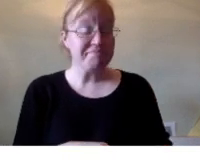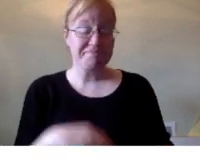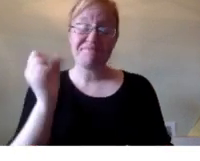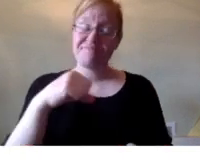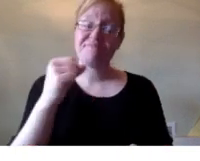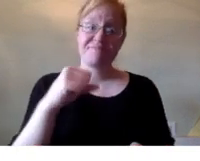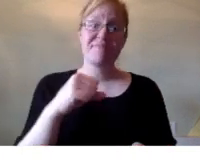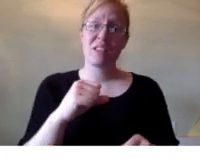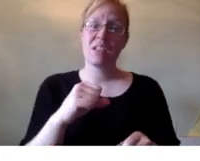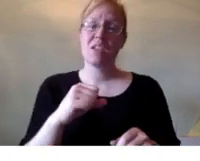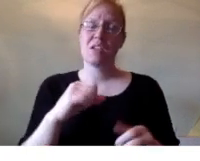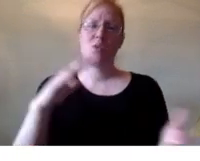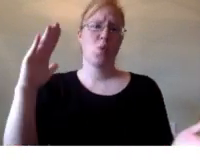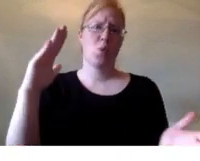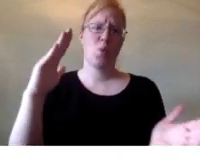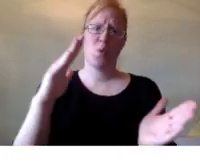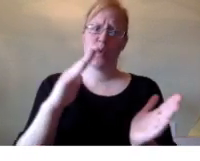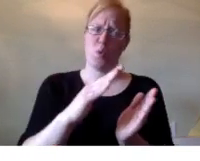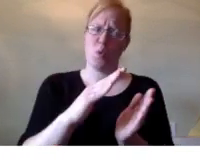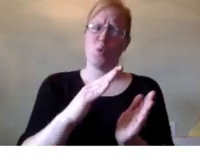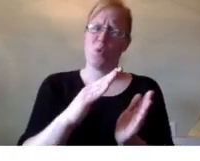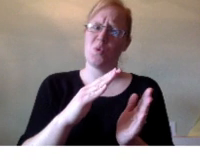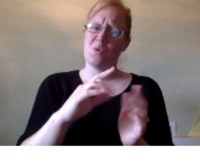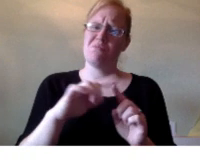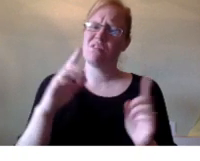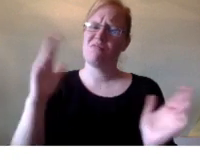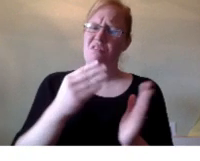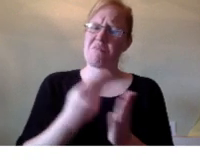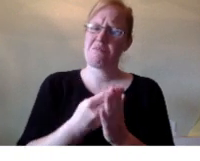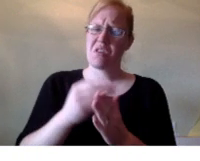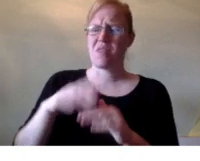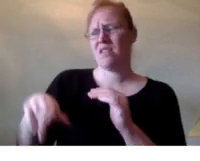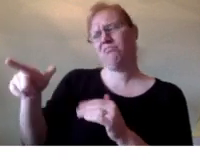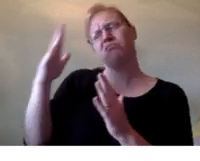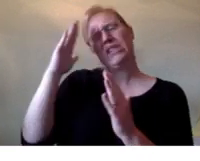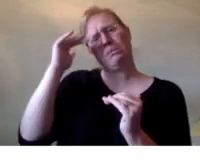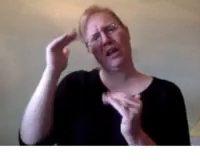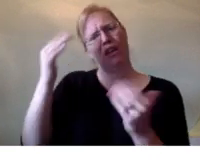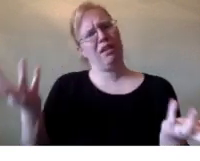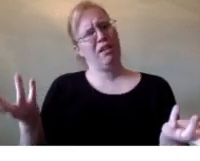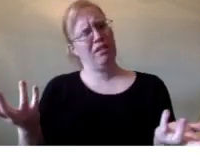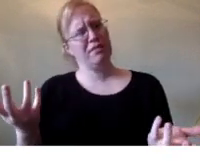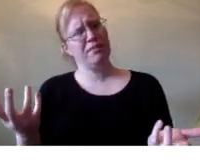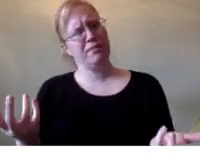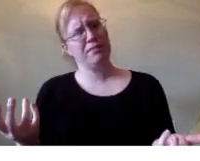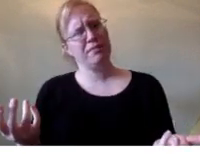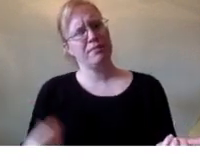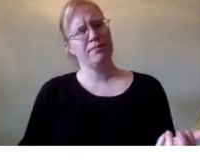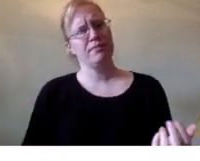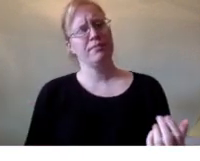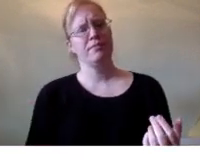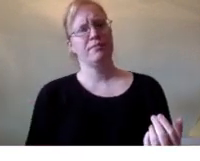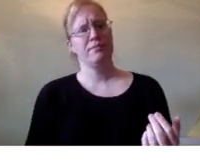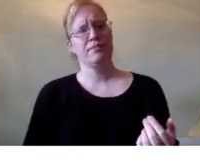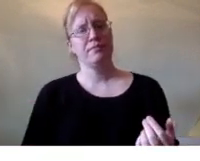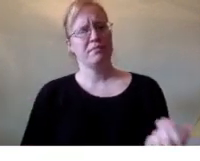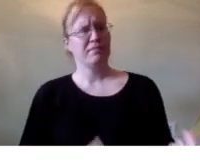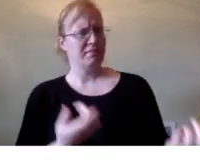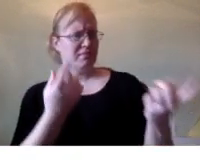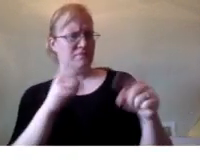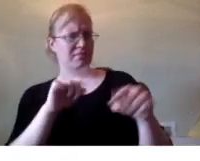Yeah, it was a way less money. Well, not way less, but it was quite a bit less money than she was thinking she'd get. Okay? Then what happens in the middle